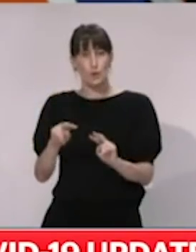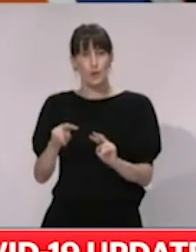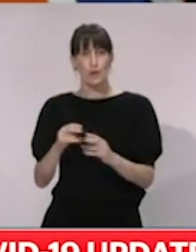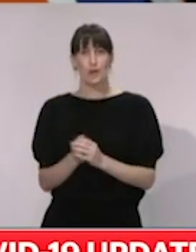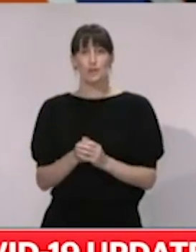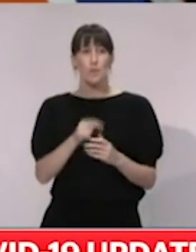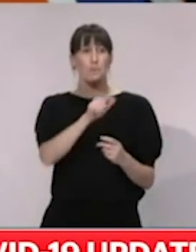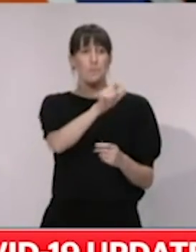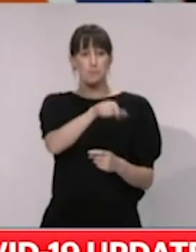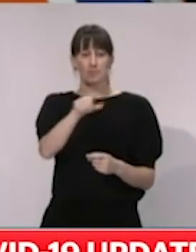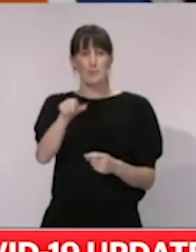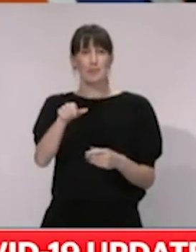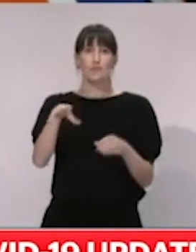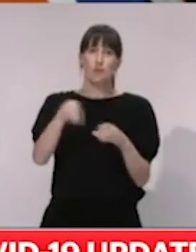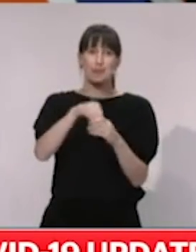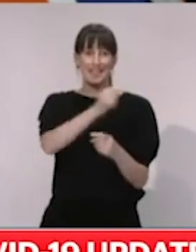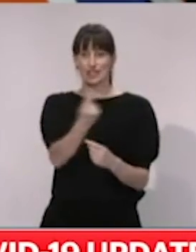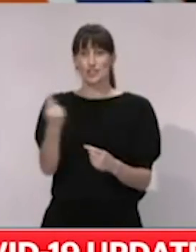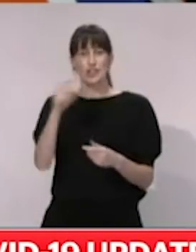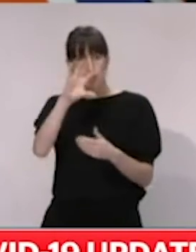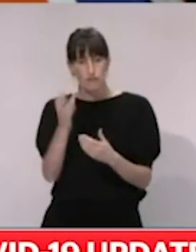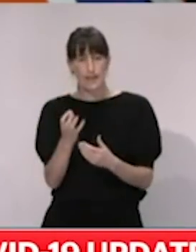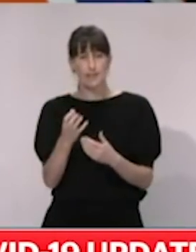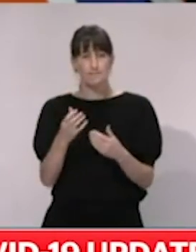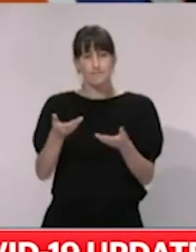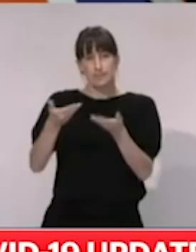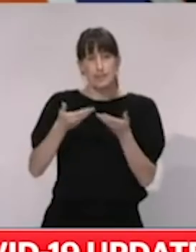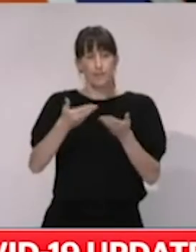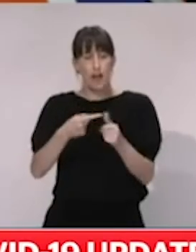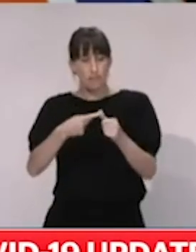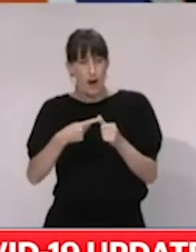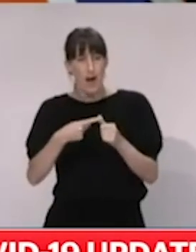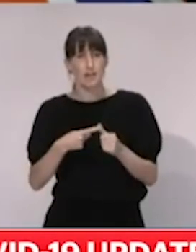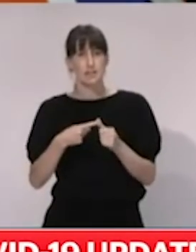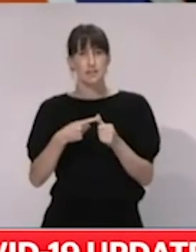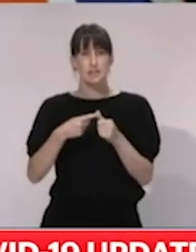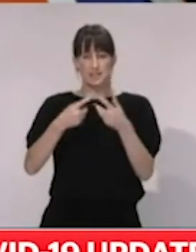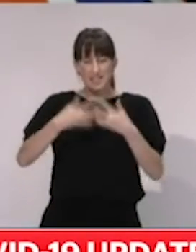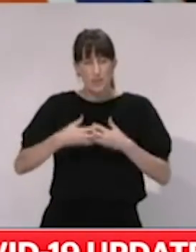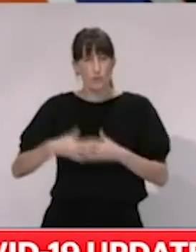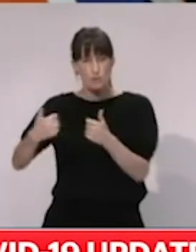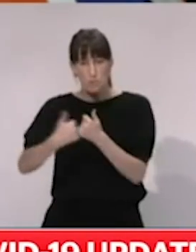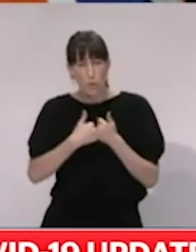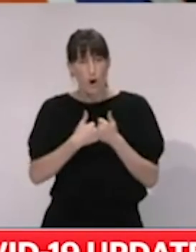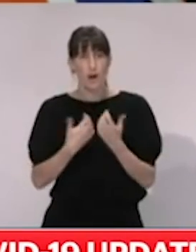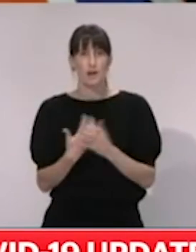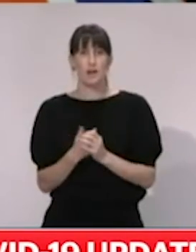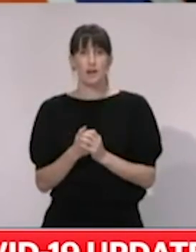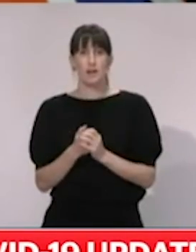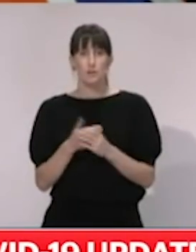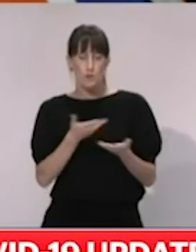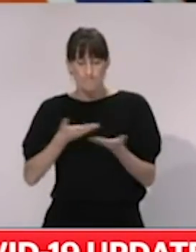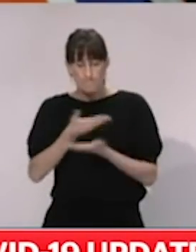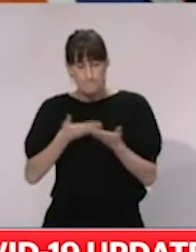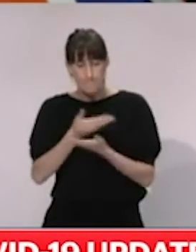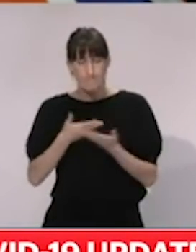and ensures that appropriate technical guidance and support is developed. There is general agreement amongst WHO members on the issues